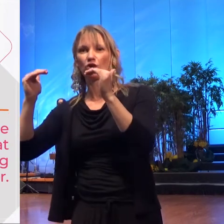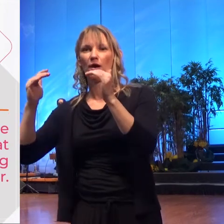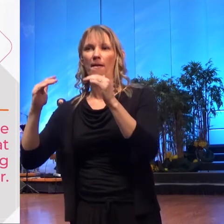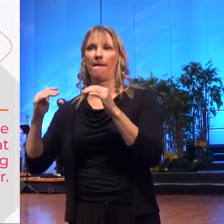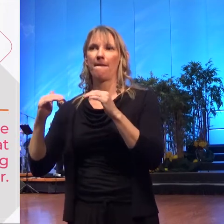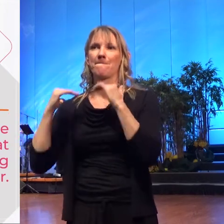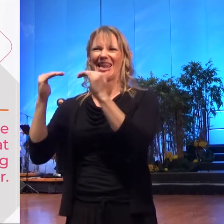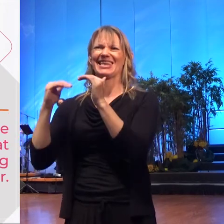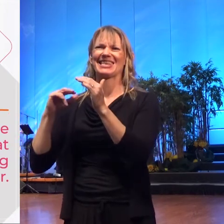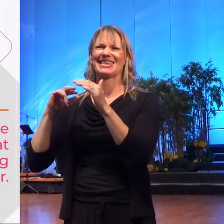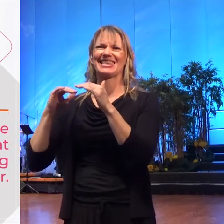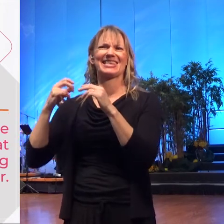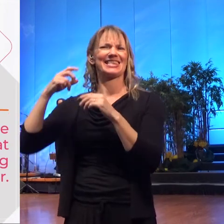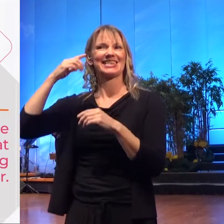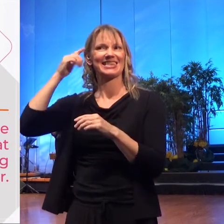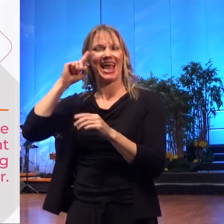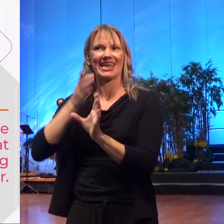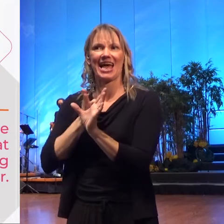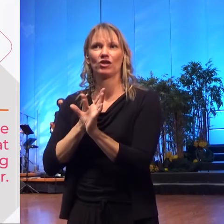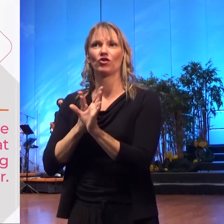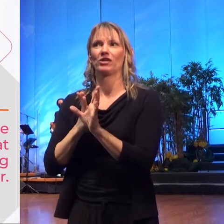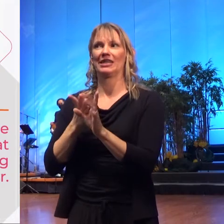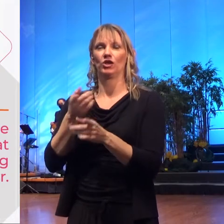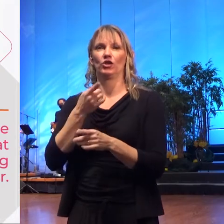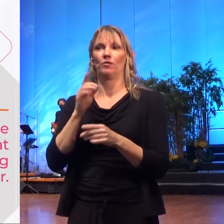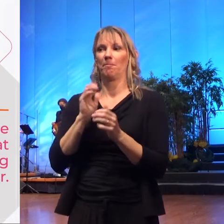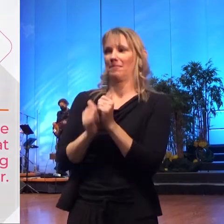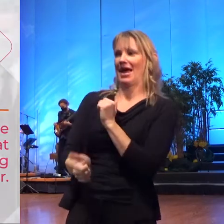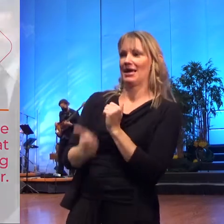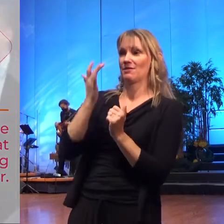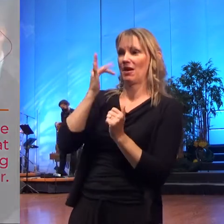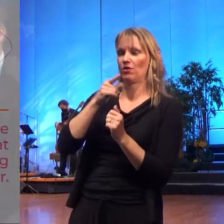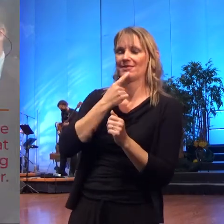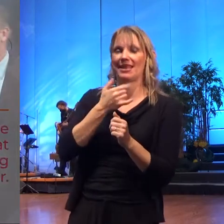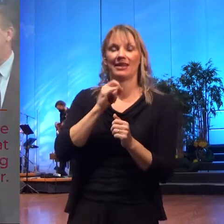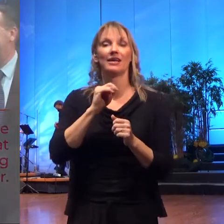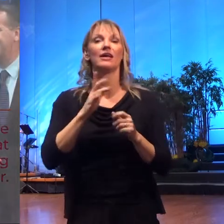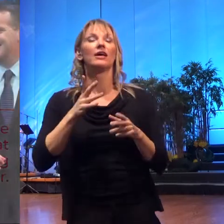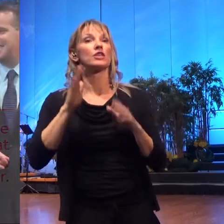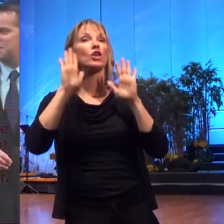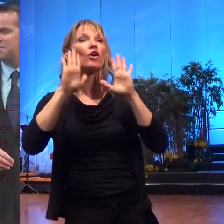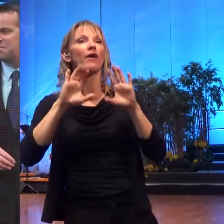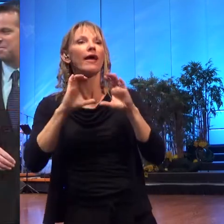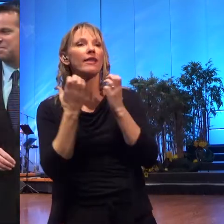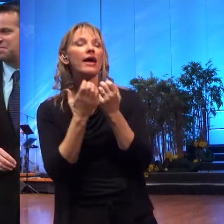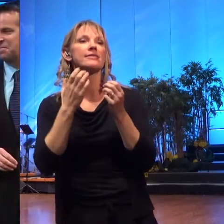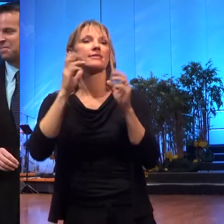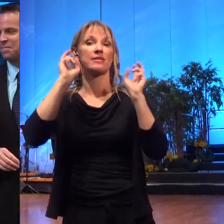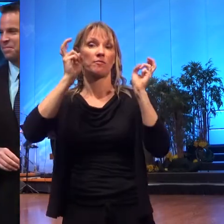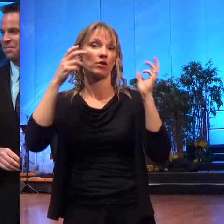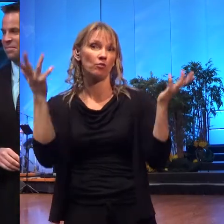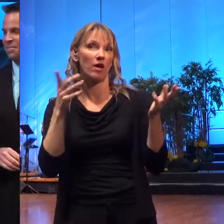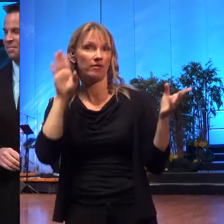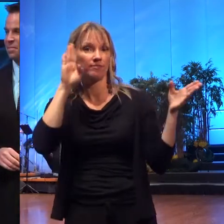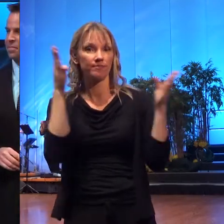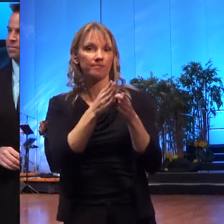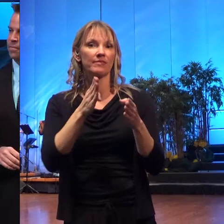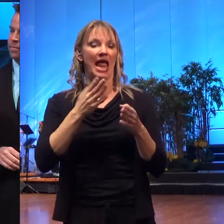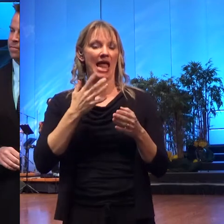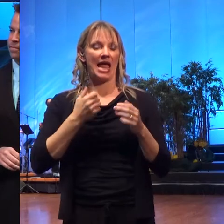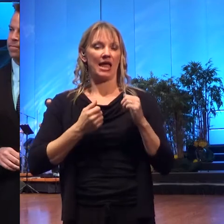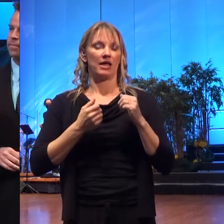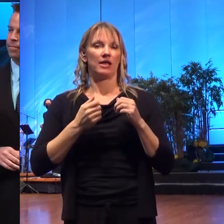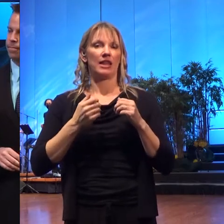can pass the class because you said it. It's a great course, and the subject we're going to tackle is